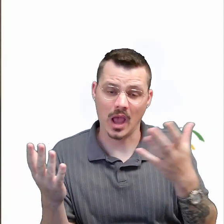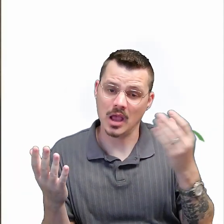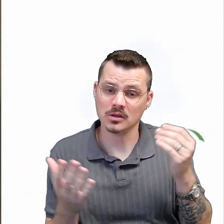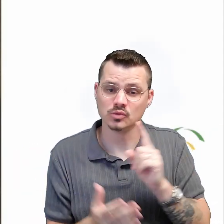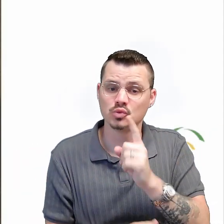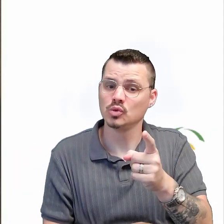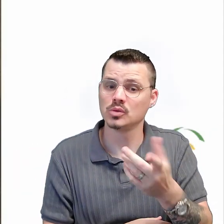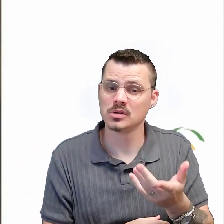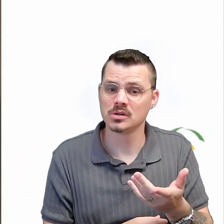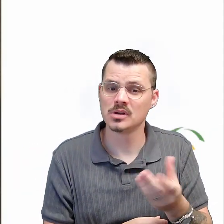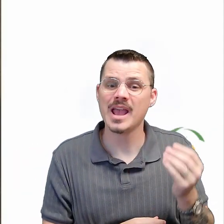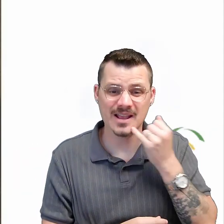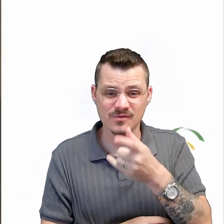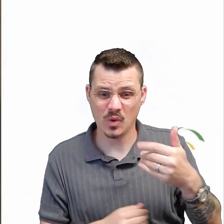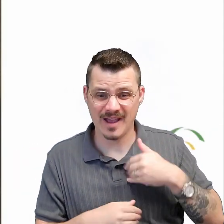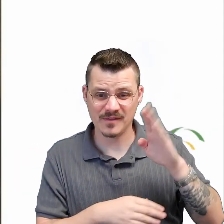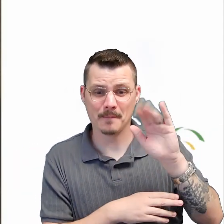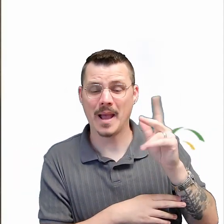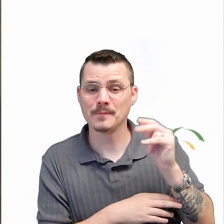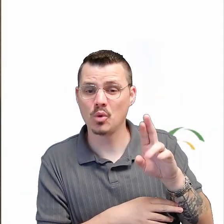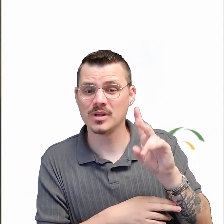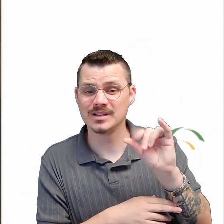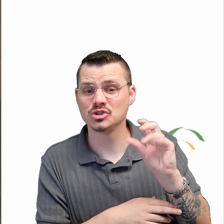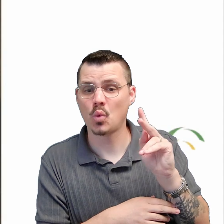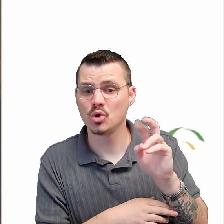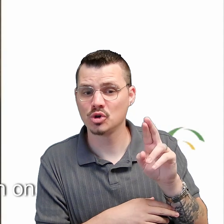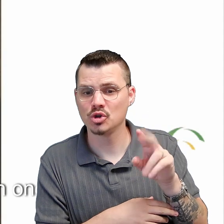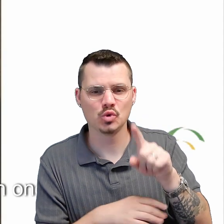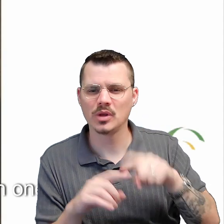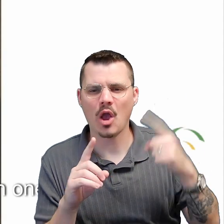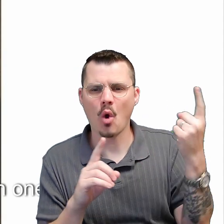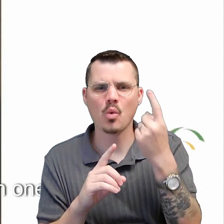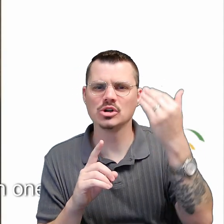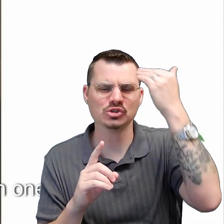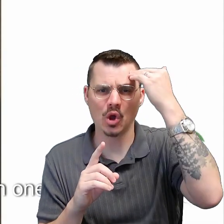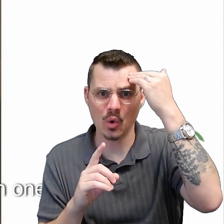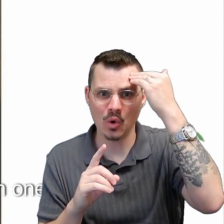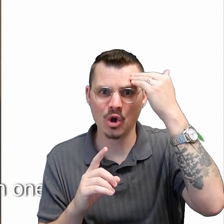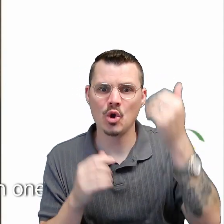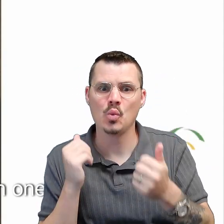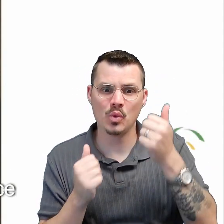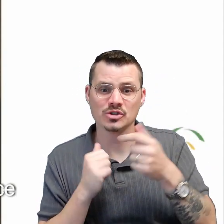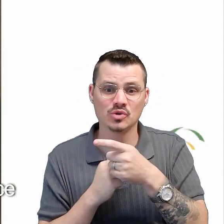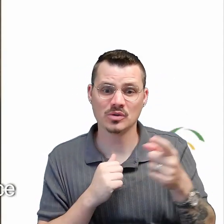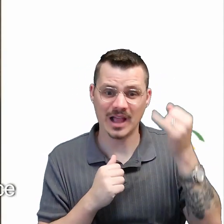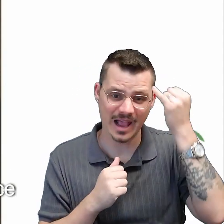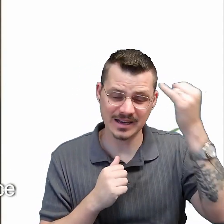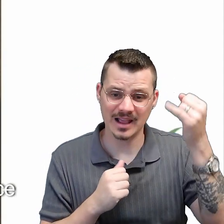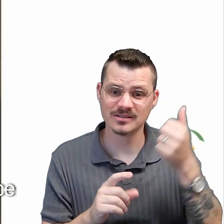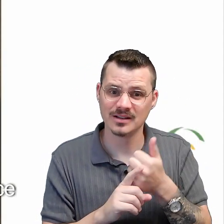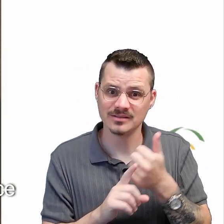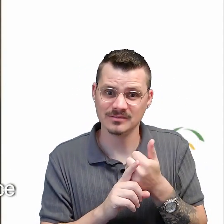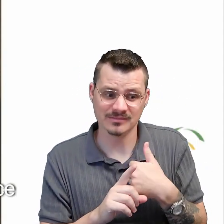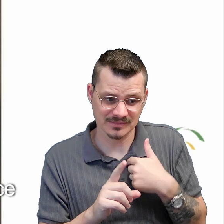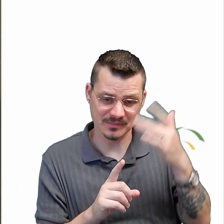true. And if you have bipolar disorder, you can't always know right away which ones of those ideas are